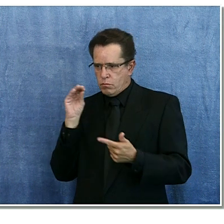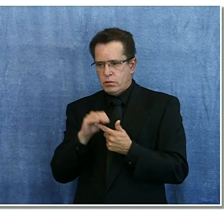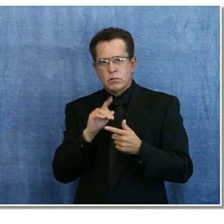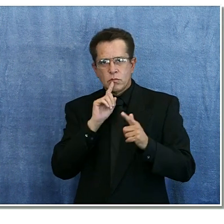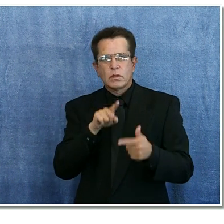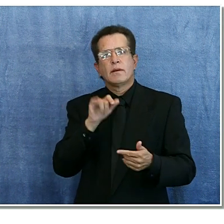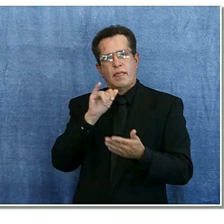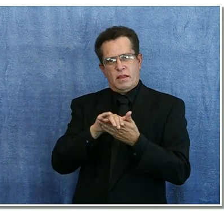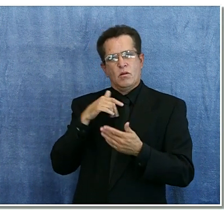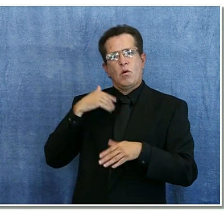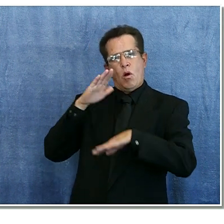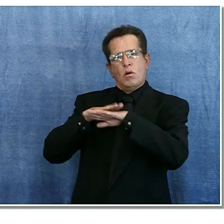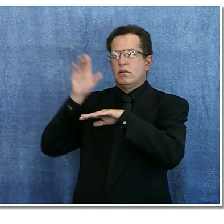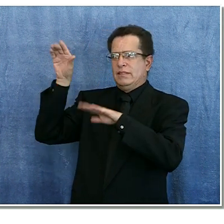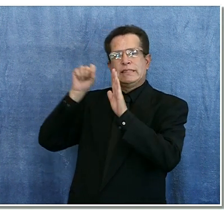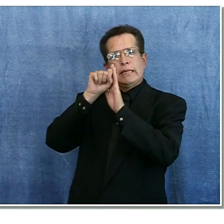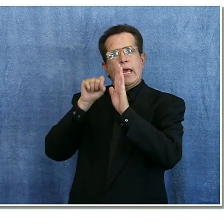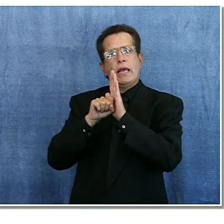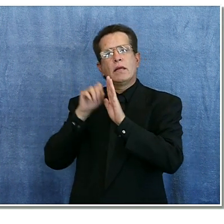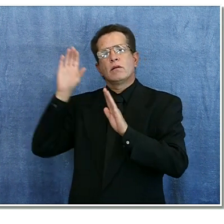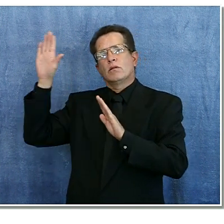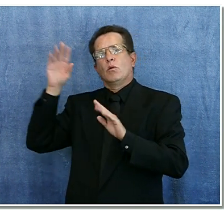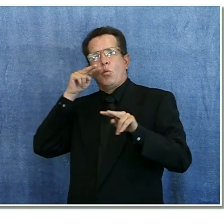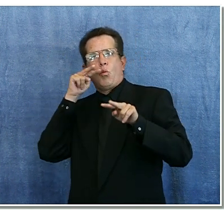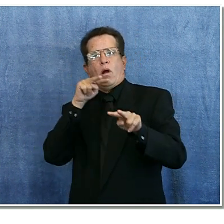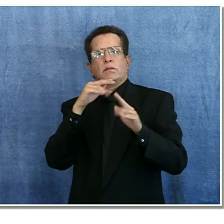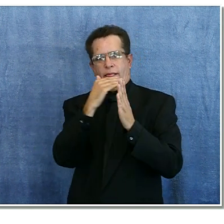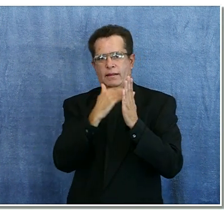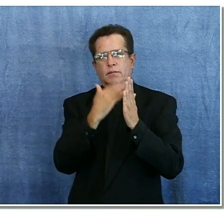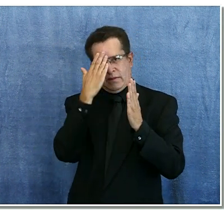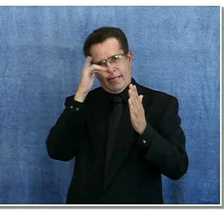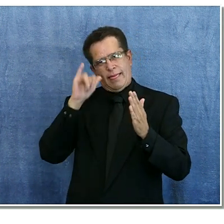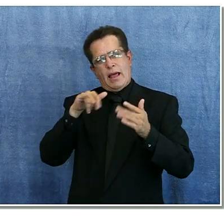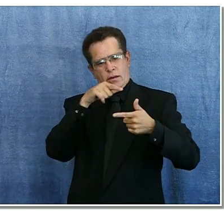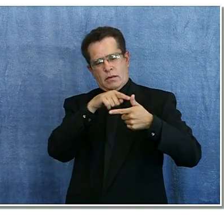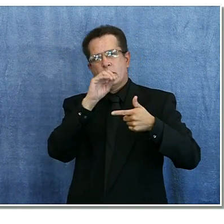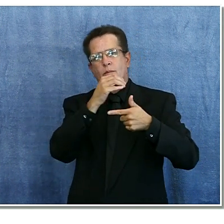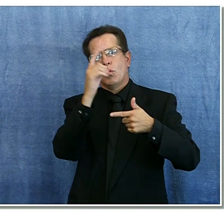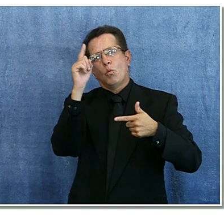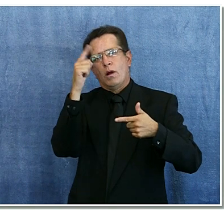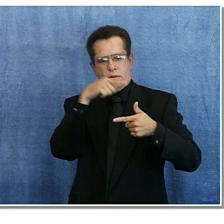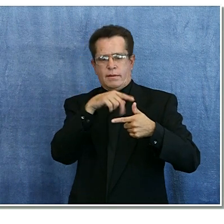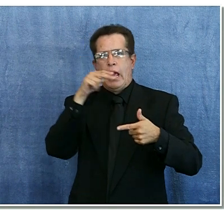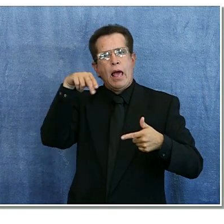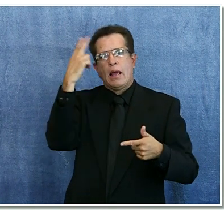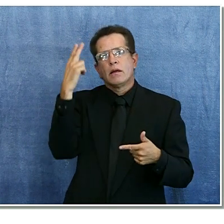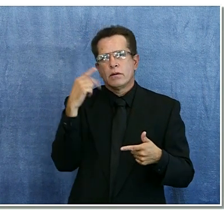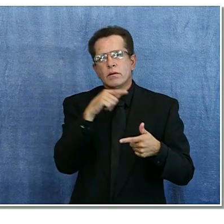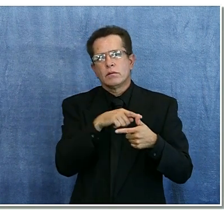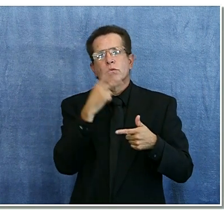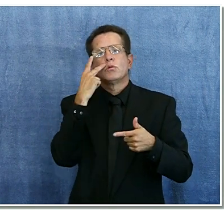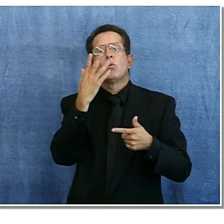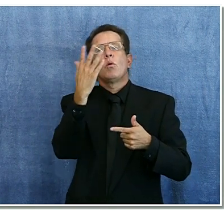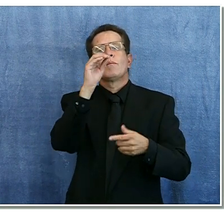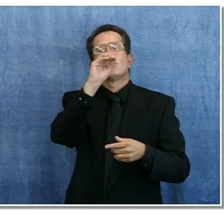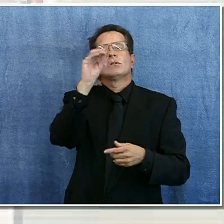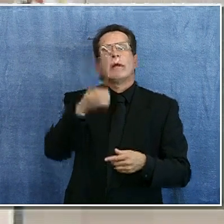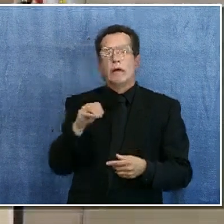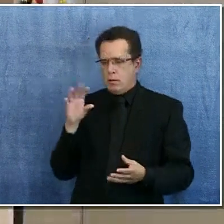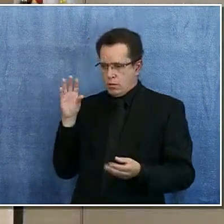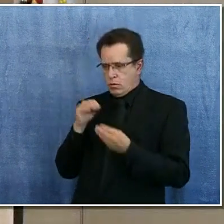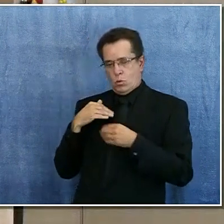us on the state's county monitoring list. This trigger reflects the rate of cases